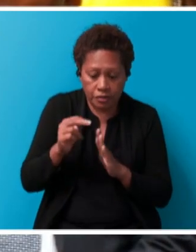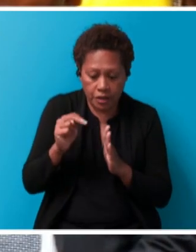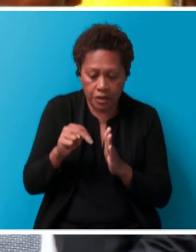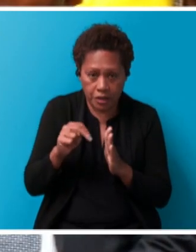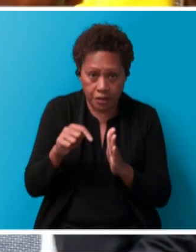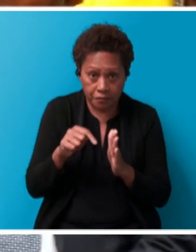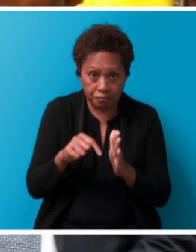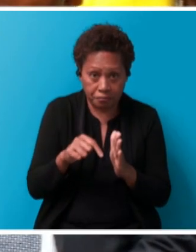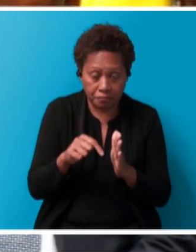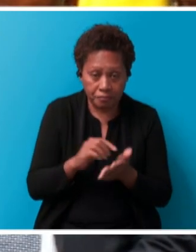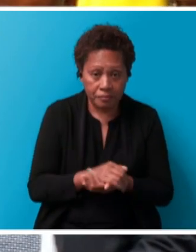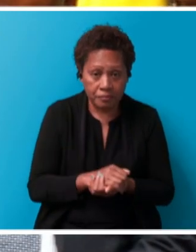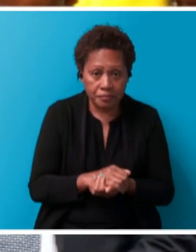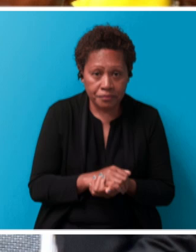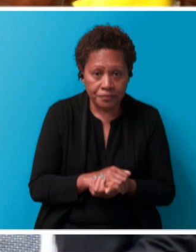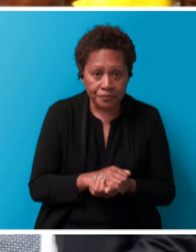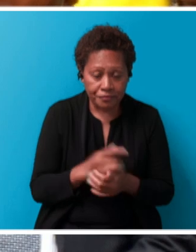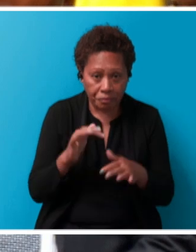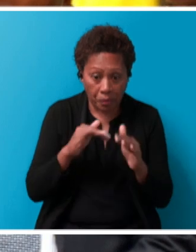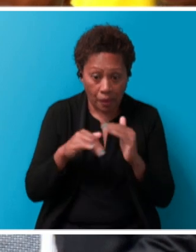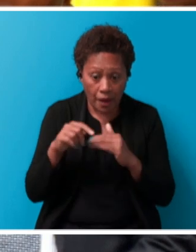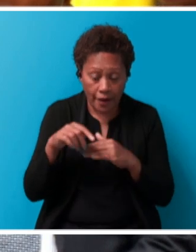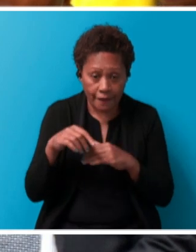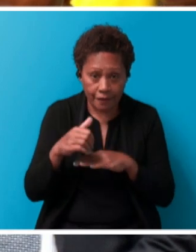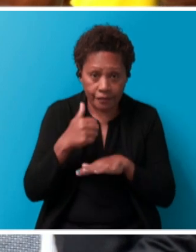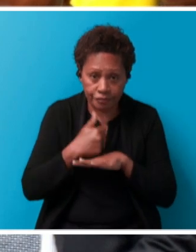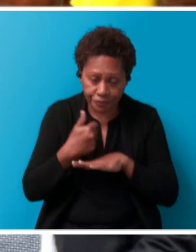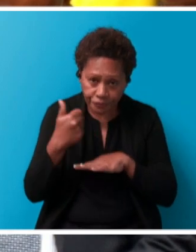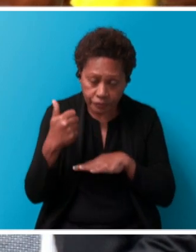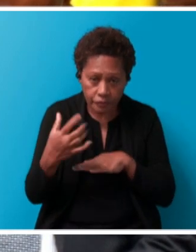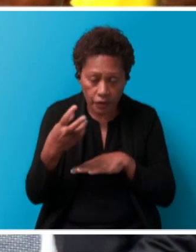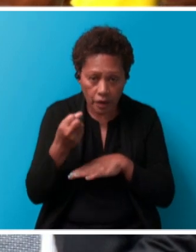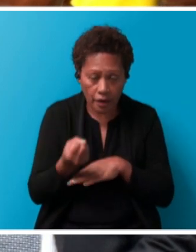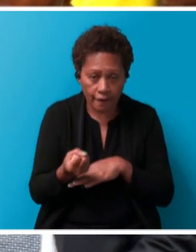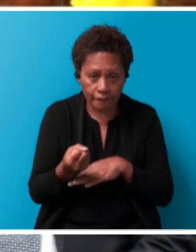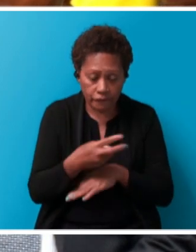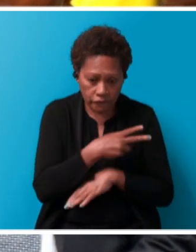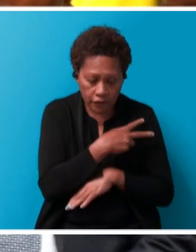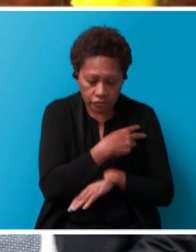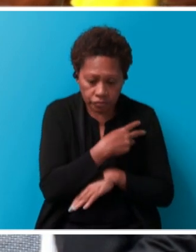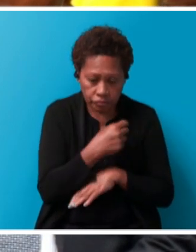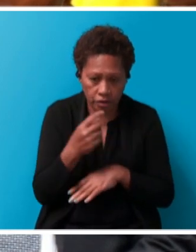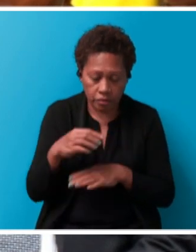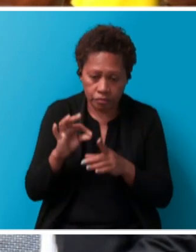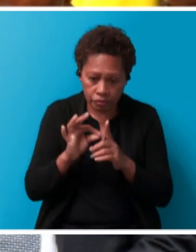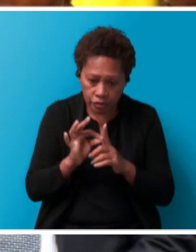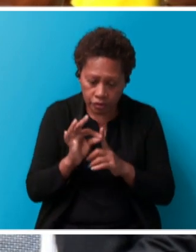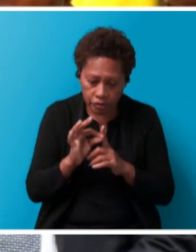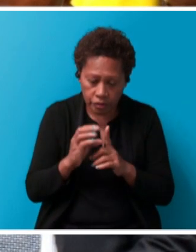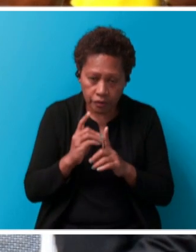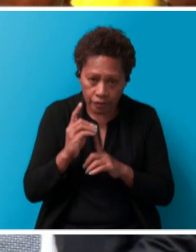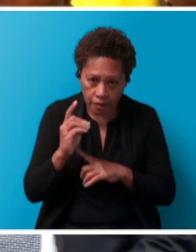Mr. Speaker, sir, considering these challenges, the government has placed energy security and resilience at the core of our national development plans and